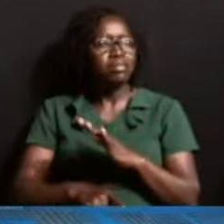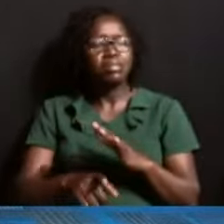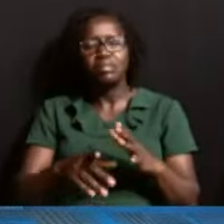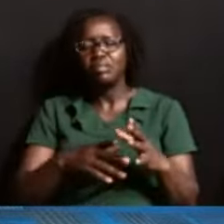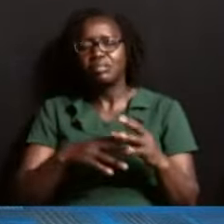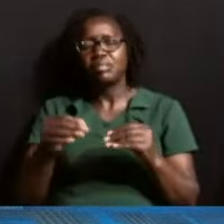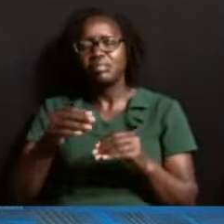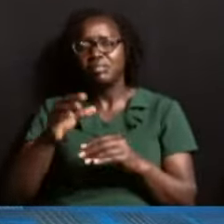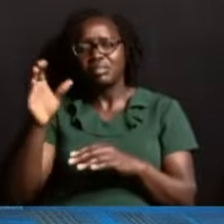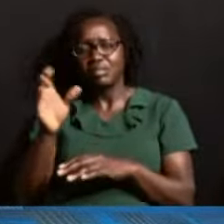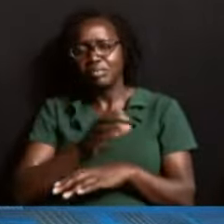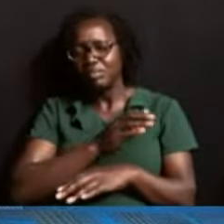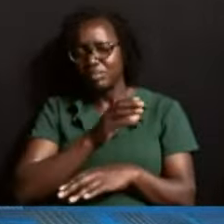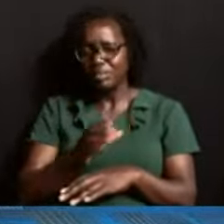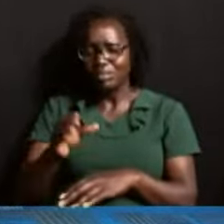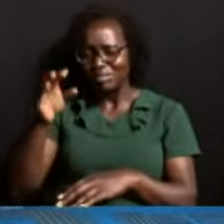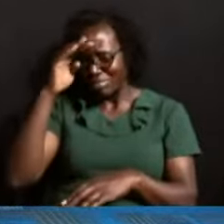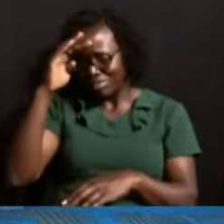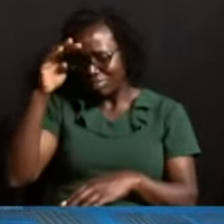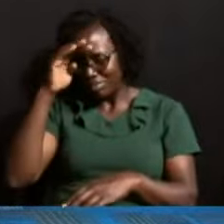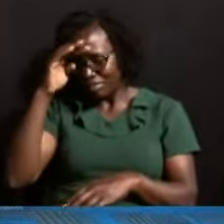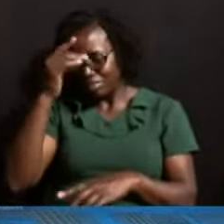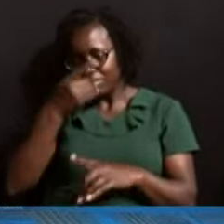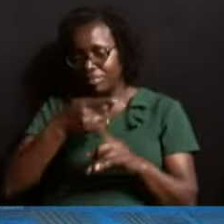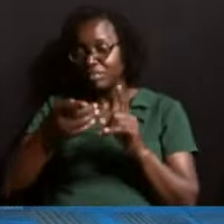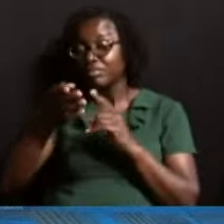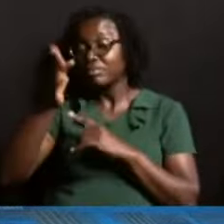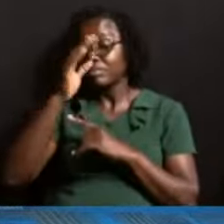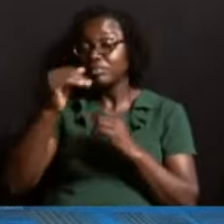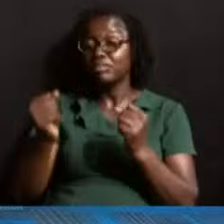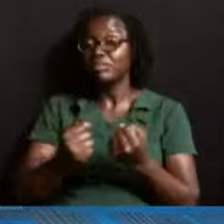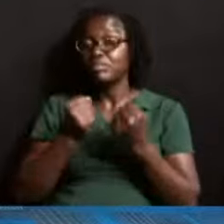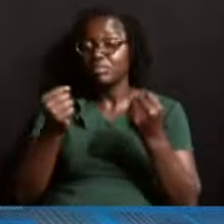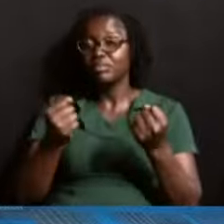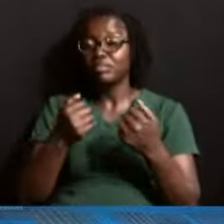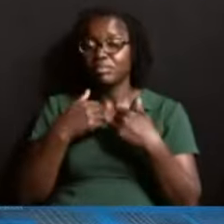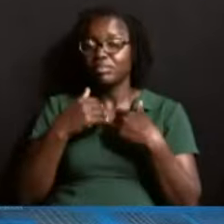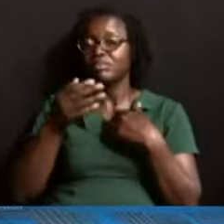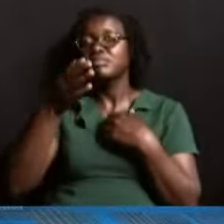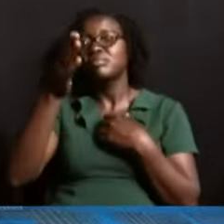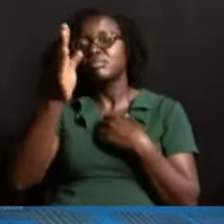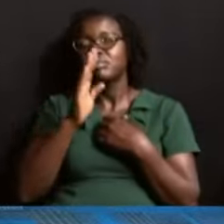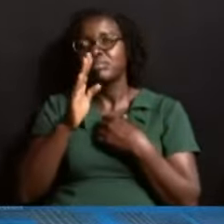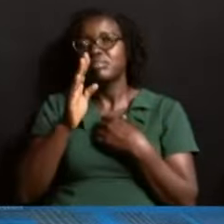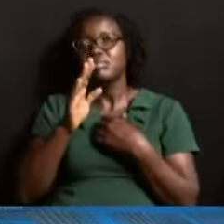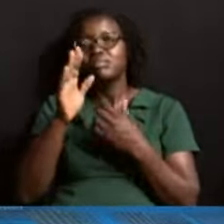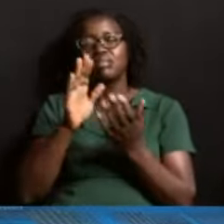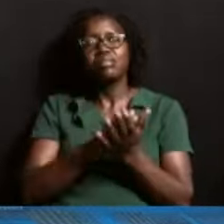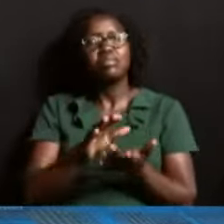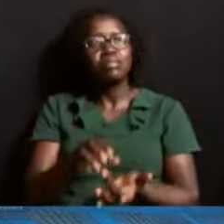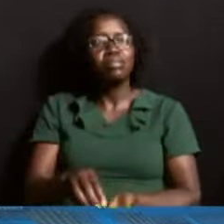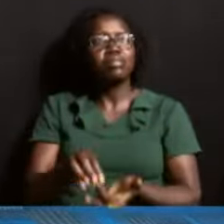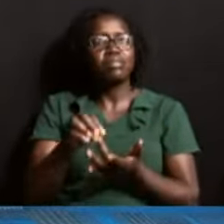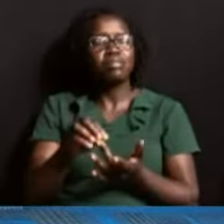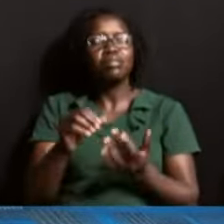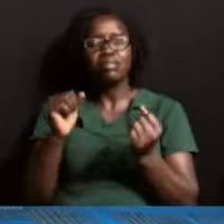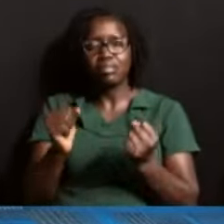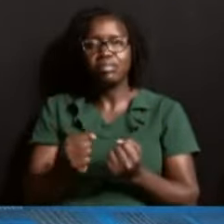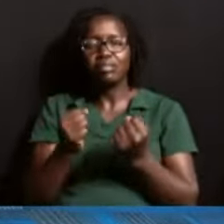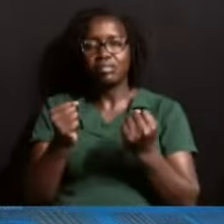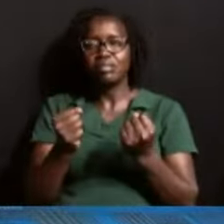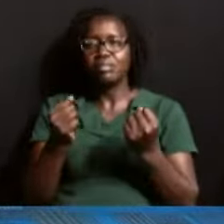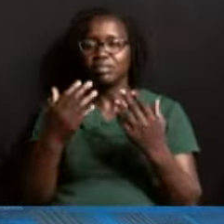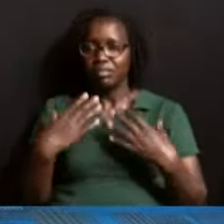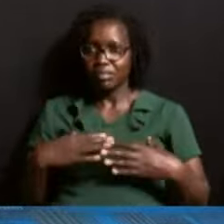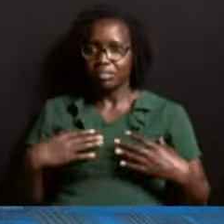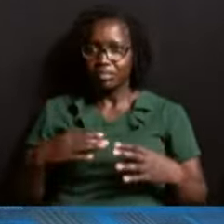into alcoholism. God has the power. God is specialized in saving people.